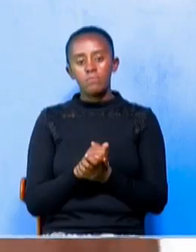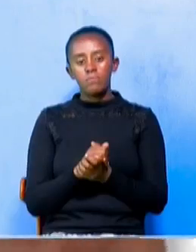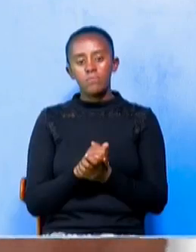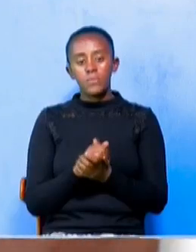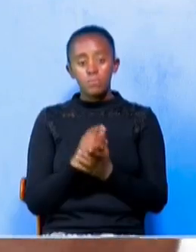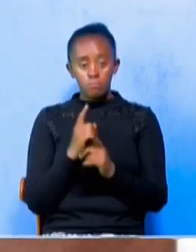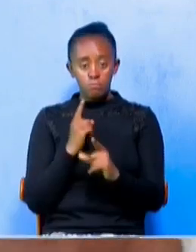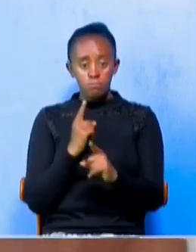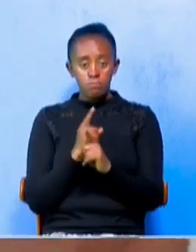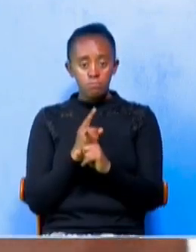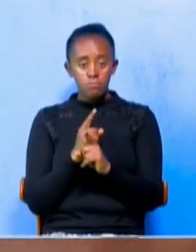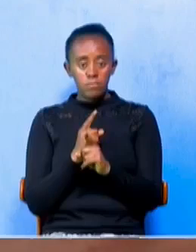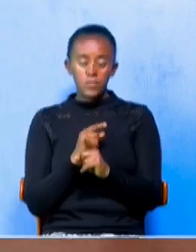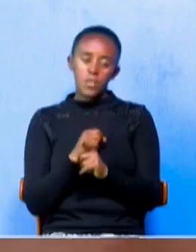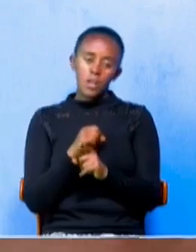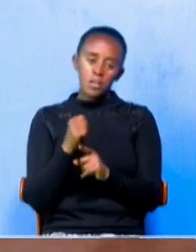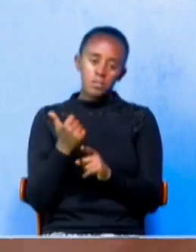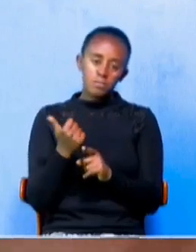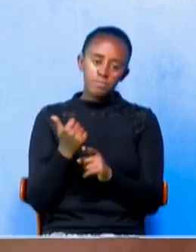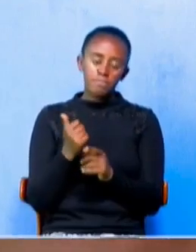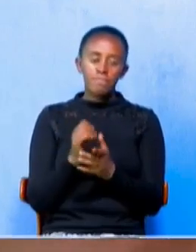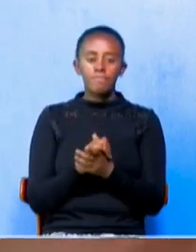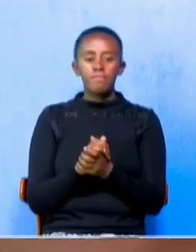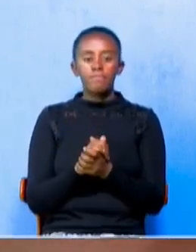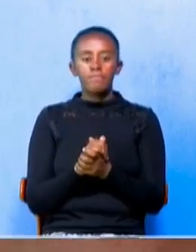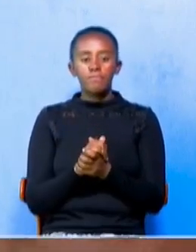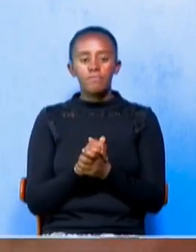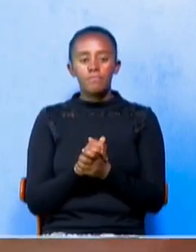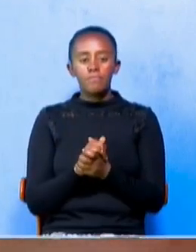Right? And the other one is,